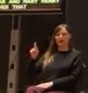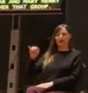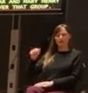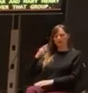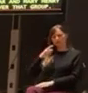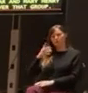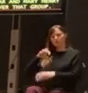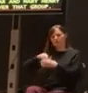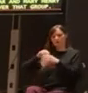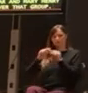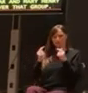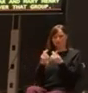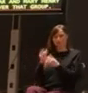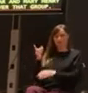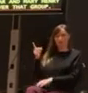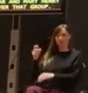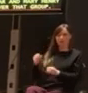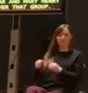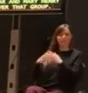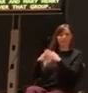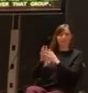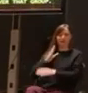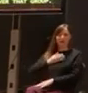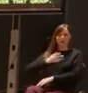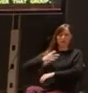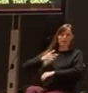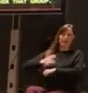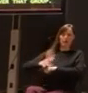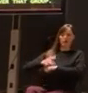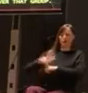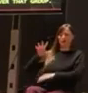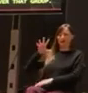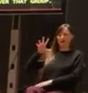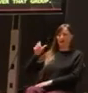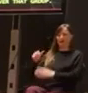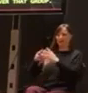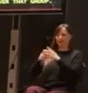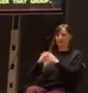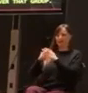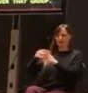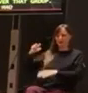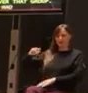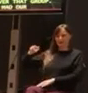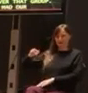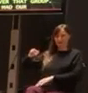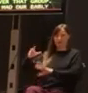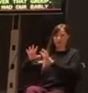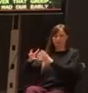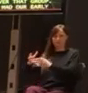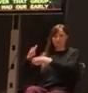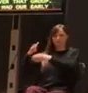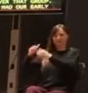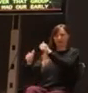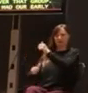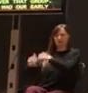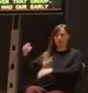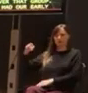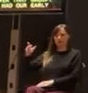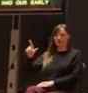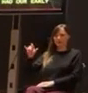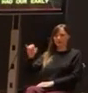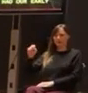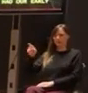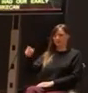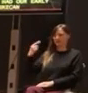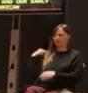and so she built our early African American history on HistoryLink and has sort of guided us